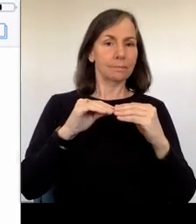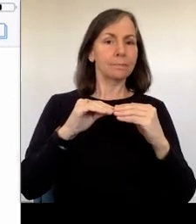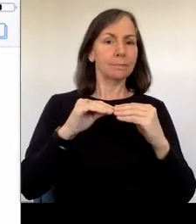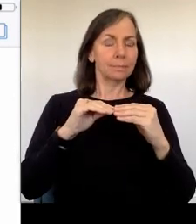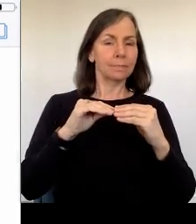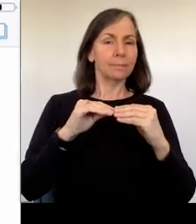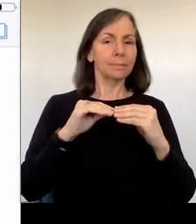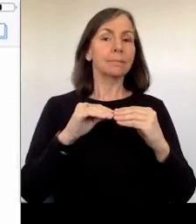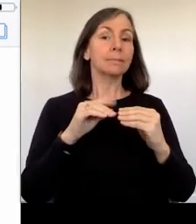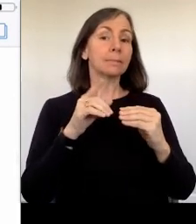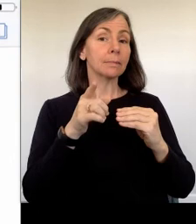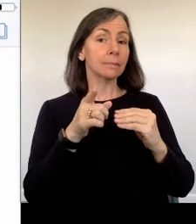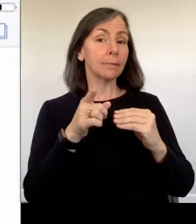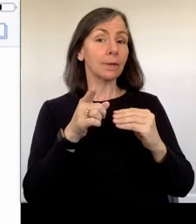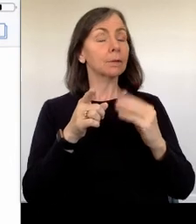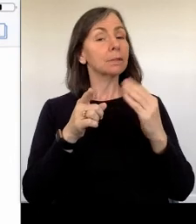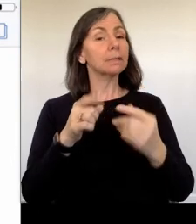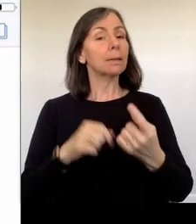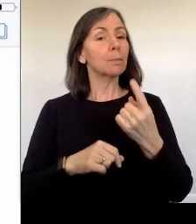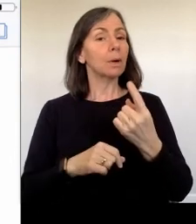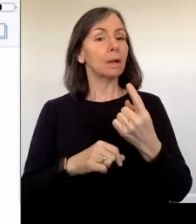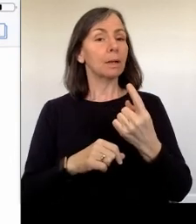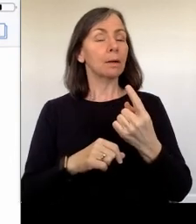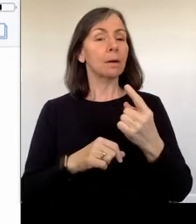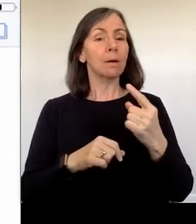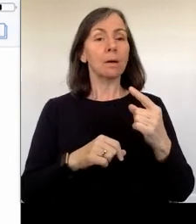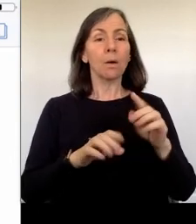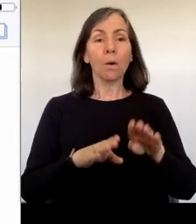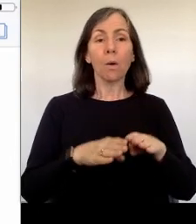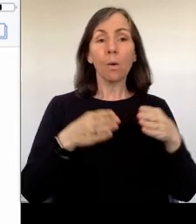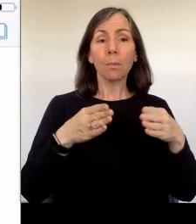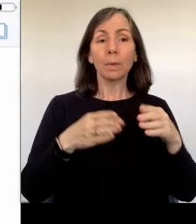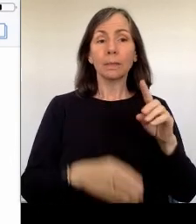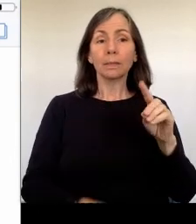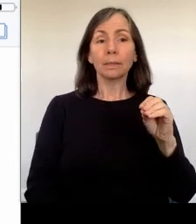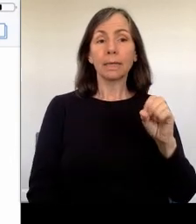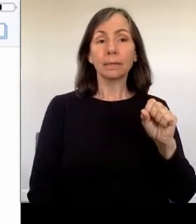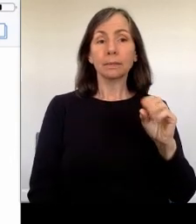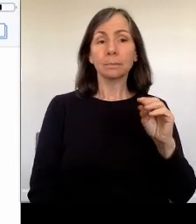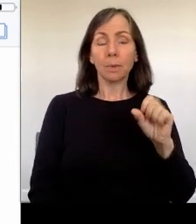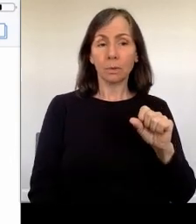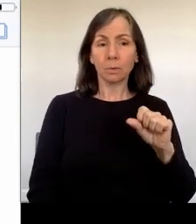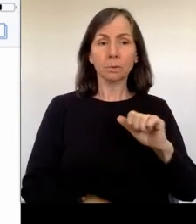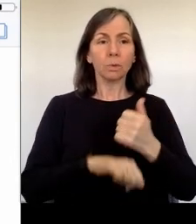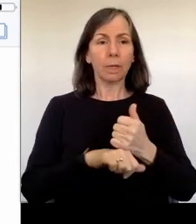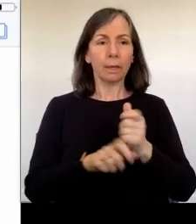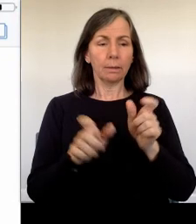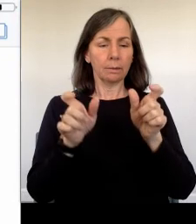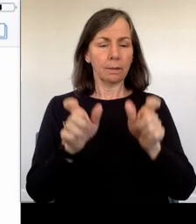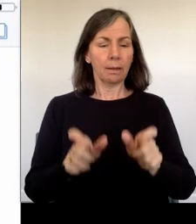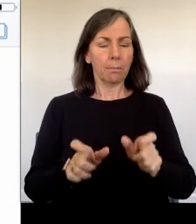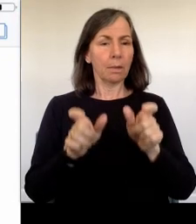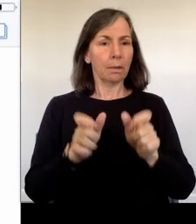It says, Step 1, open the Desmos app. Create a table with the points from your picture.